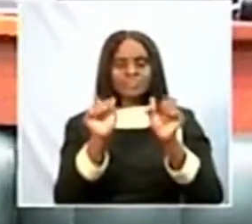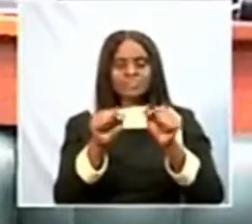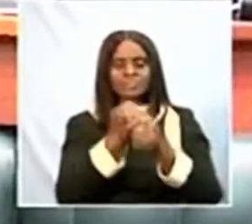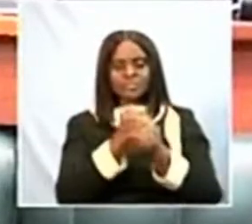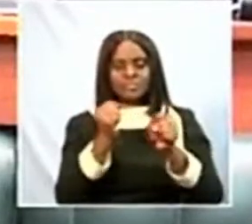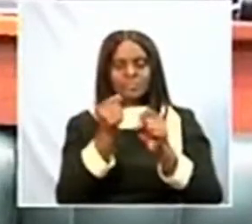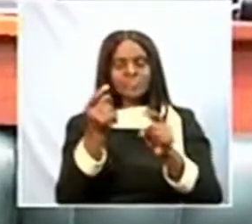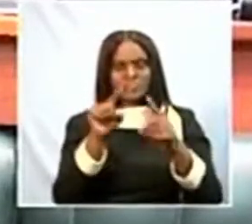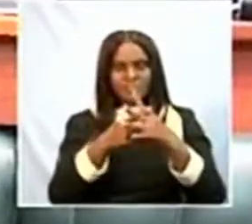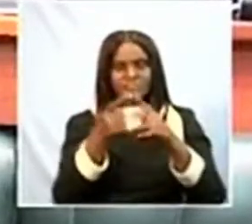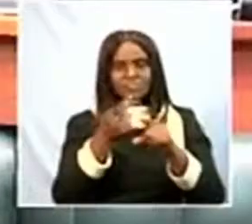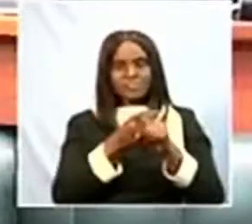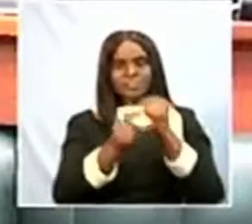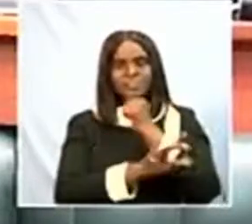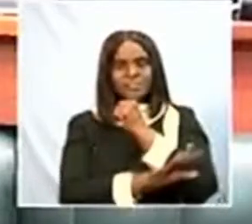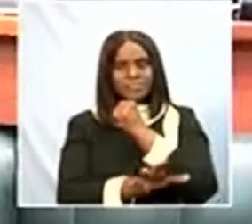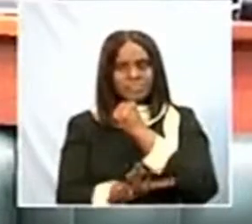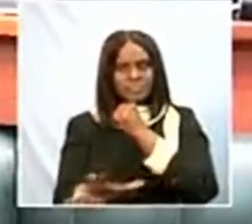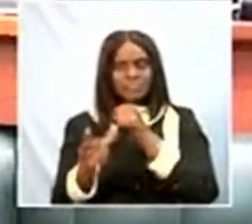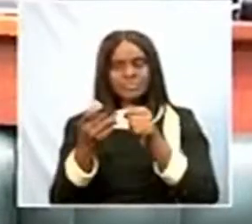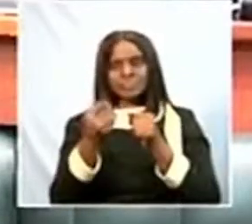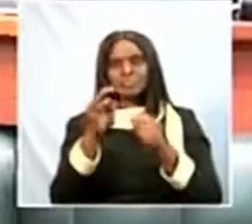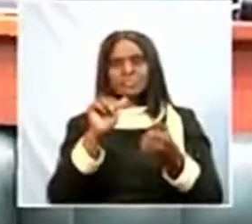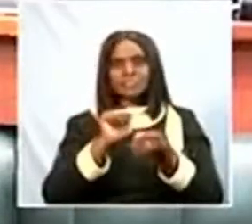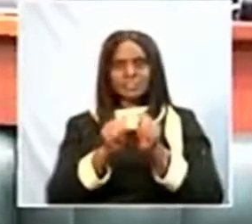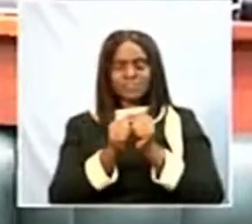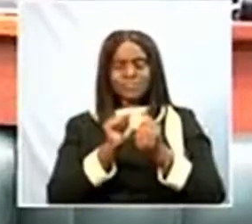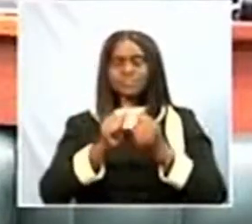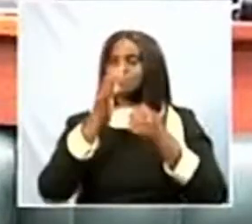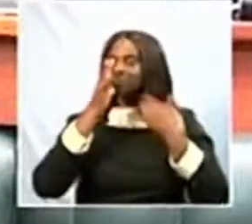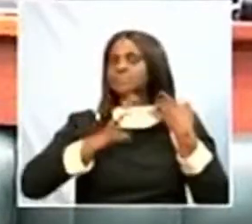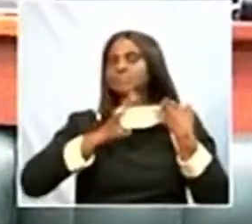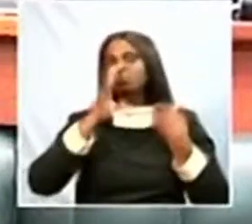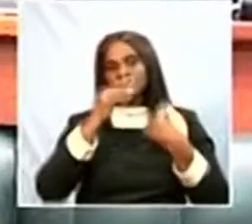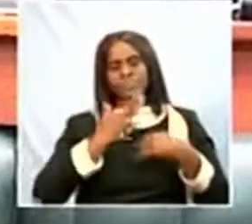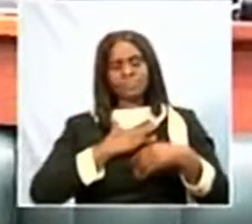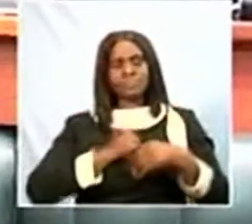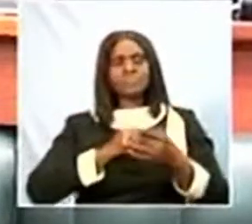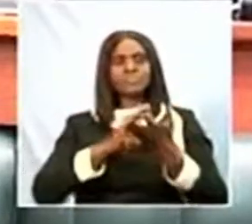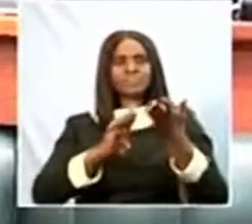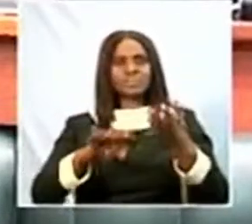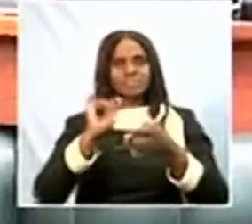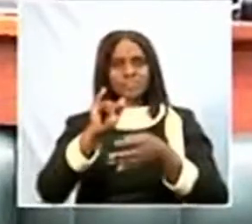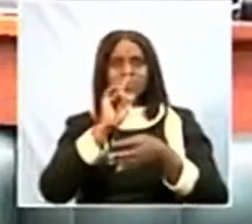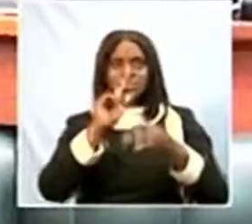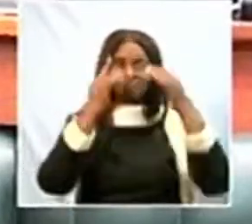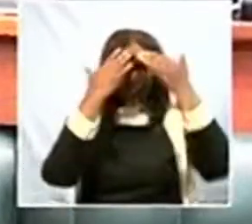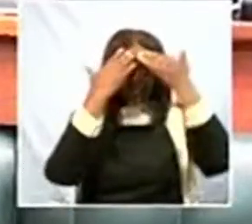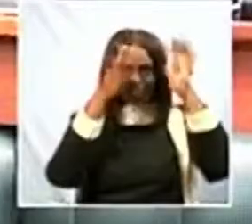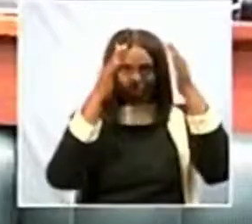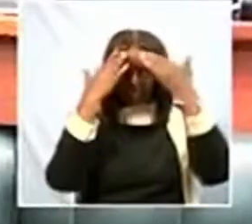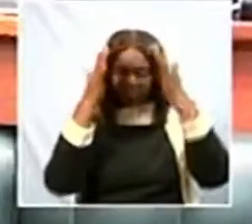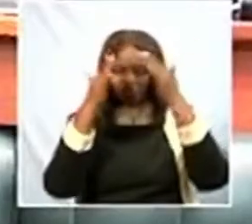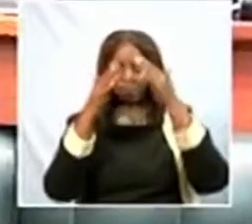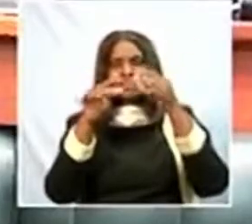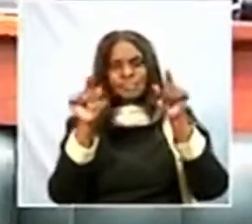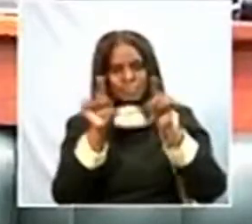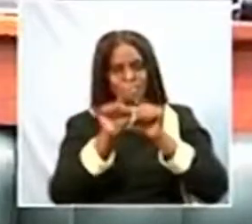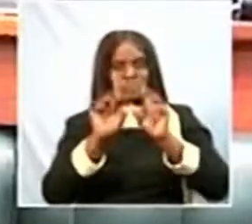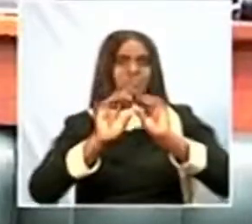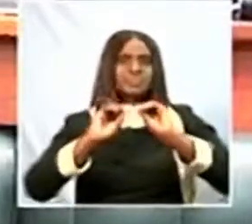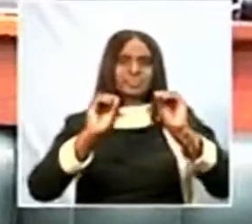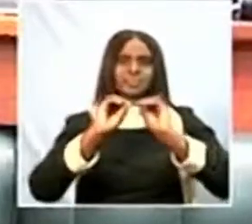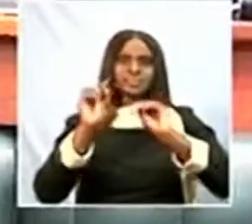the roots of the problem. Madam Speaker, I do believe that sensitization and educating the